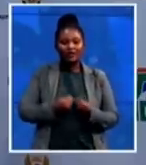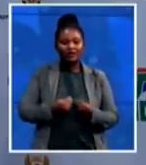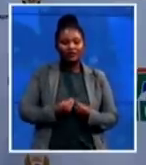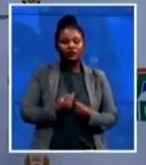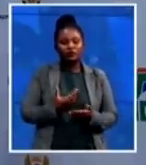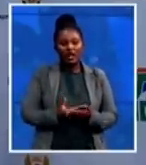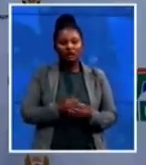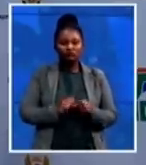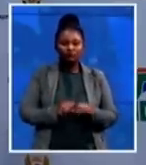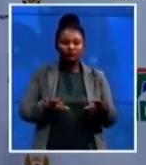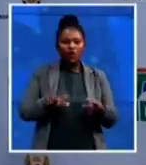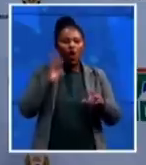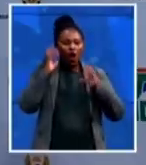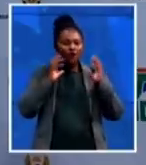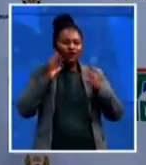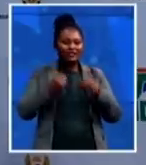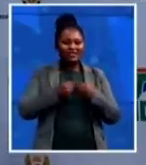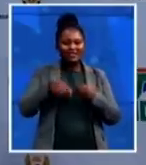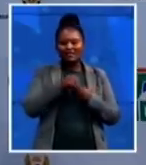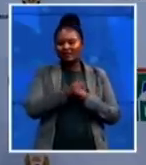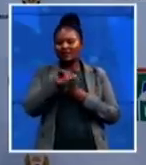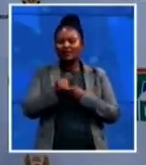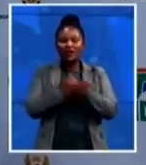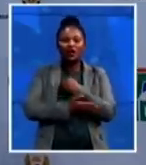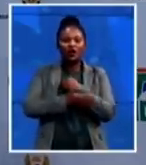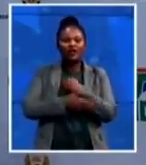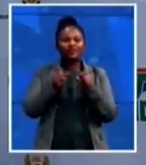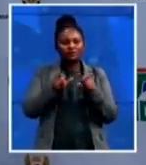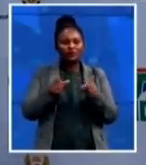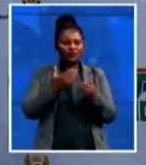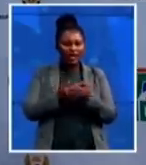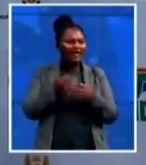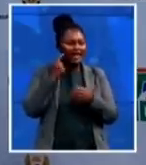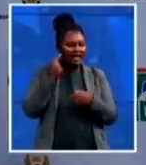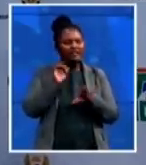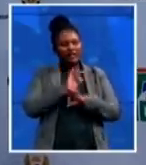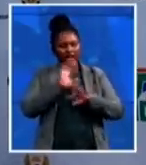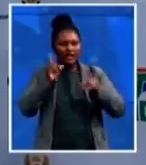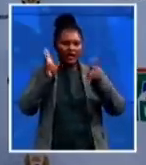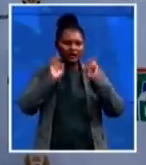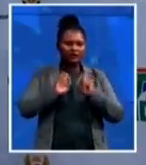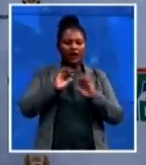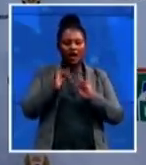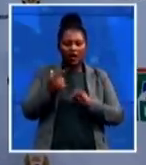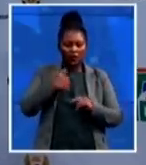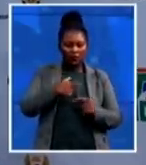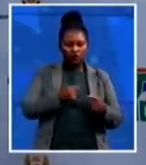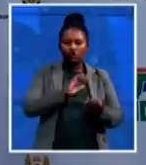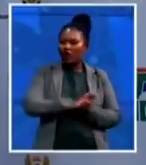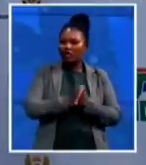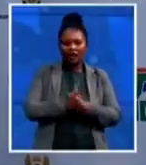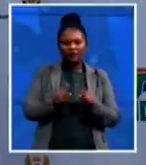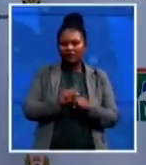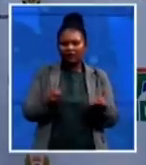country, our people are properly clarified on how to react to those so that they don't damage themselves. There's a series of other interventions, but I'm